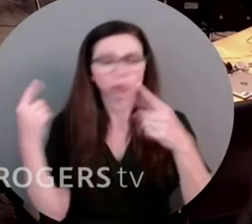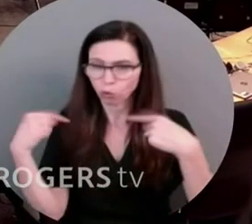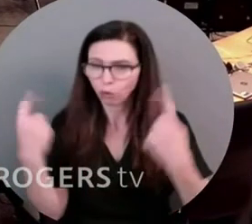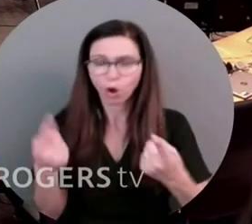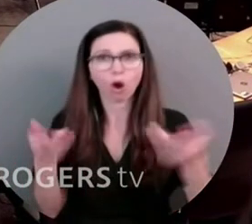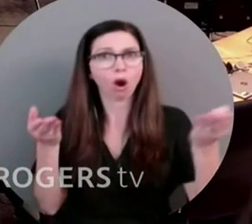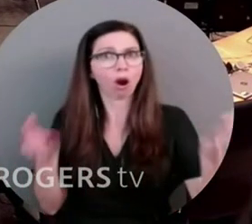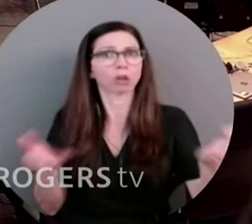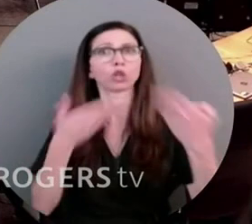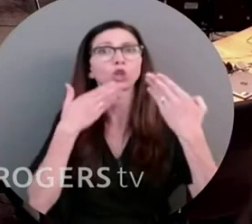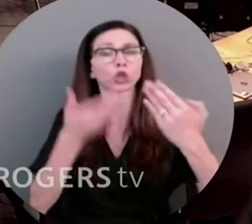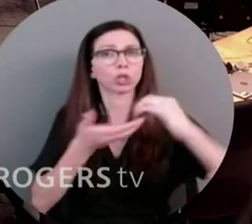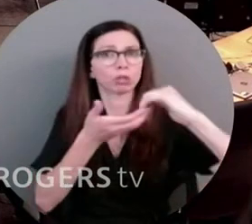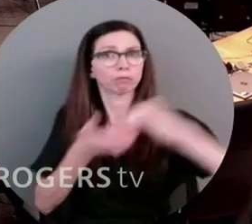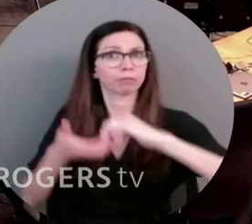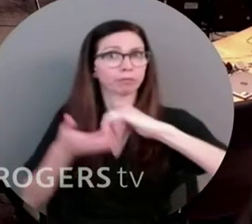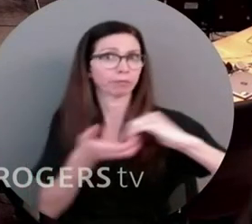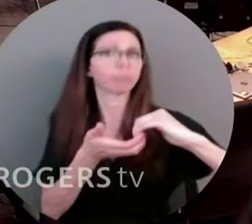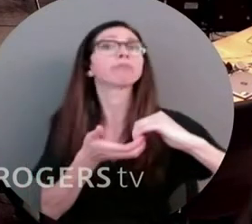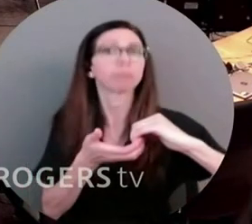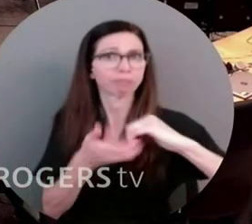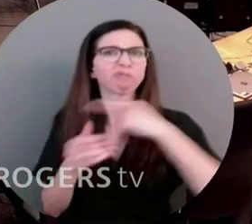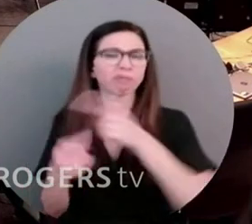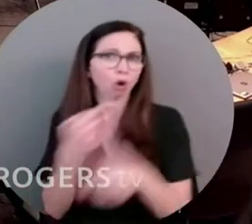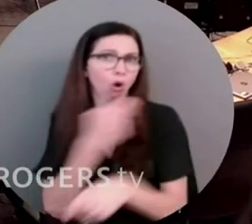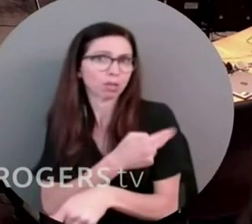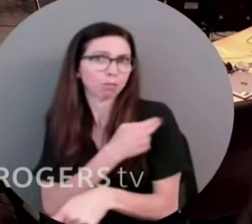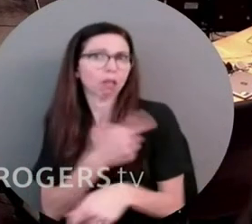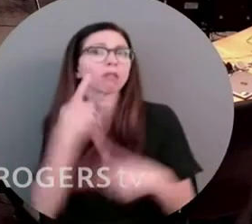benefiting from the added support of the hospitals.